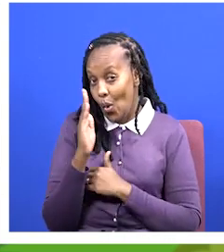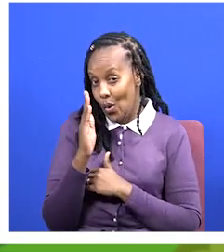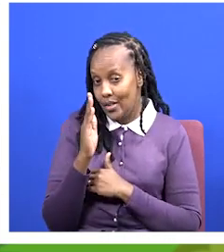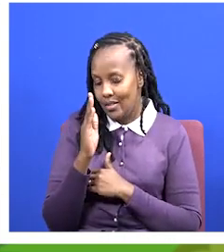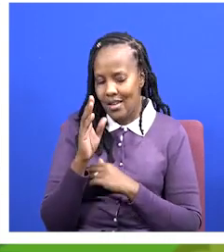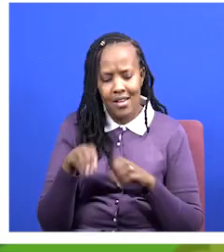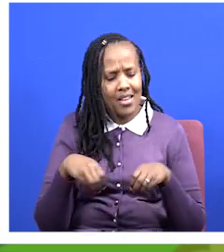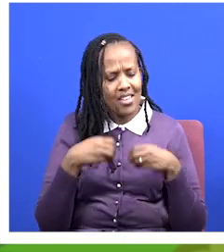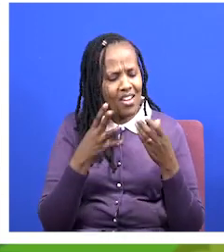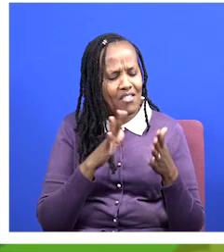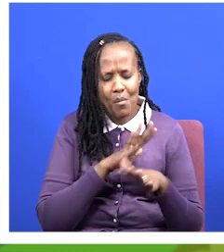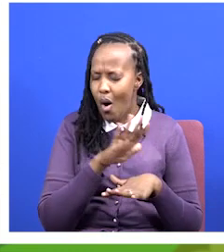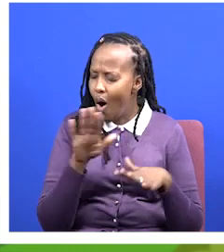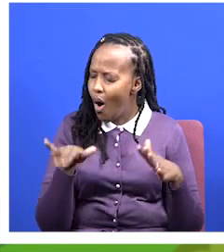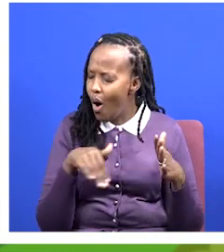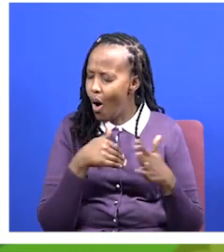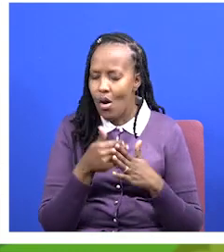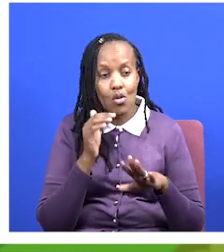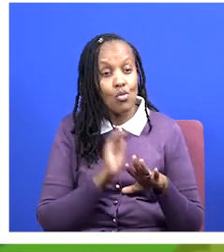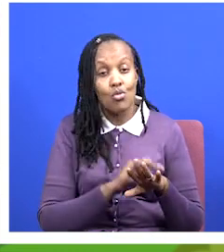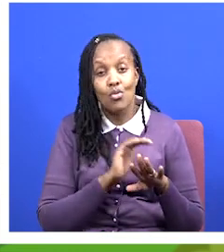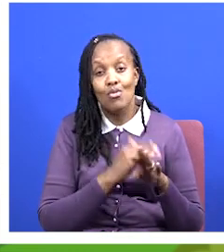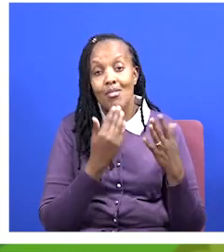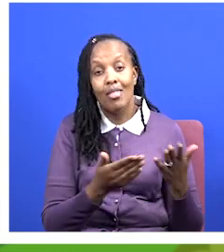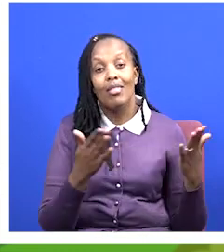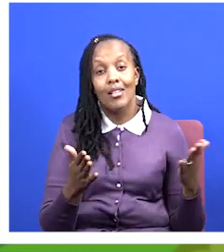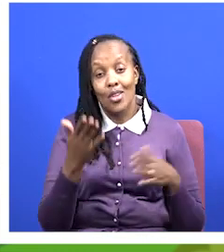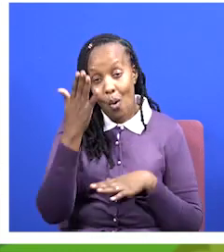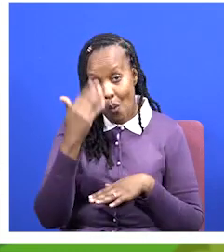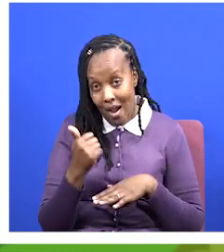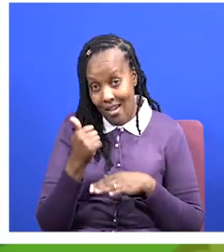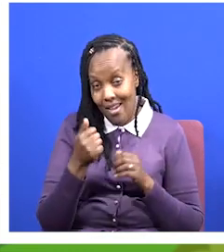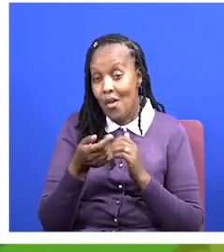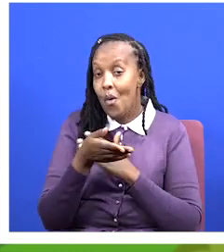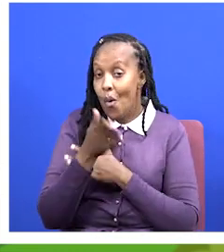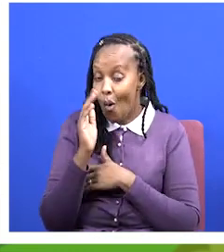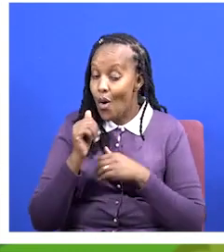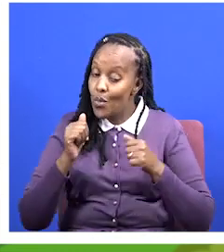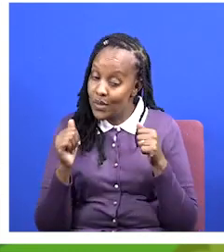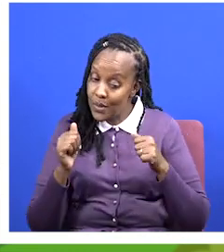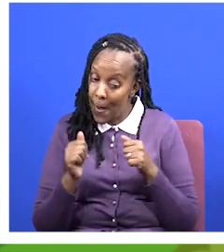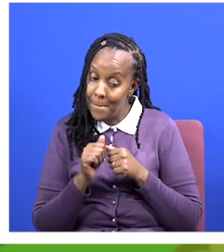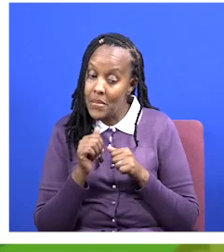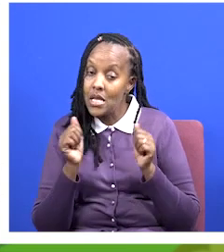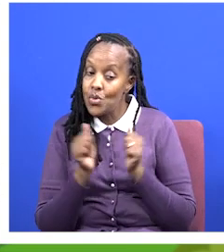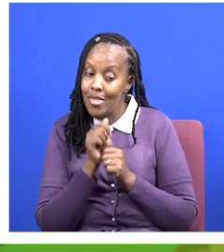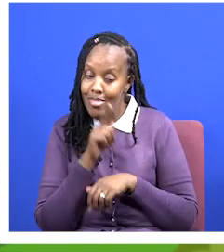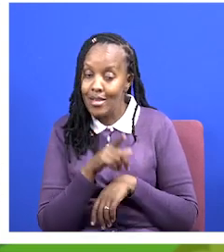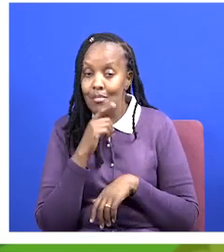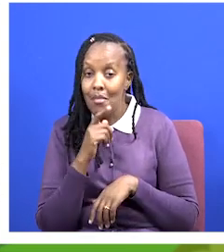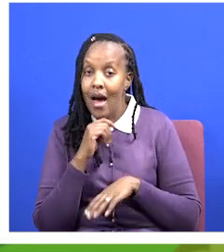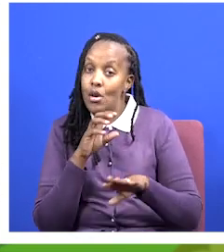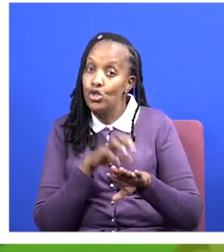And God gave him all good things because God was happy with